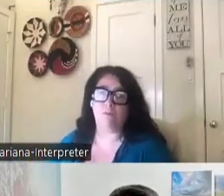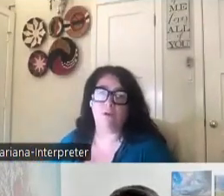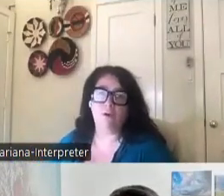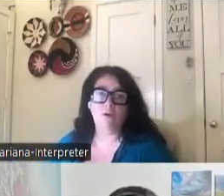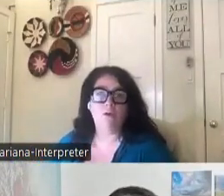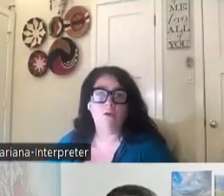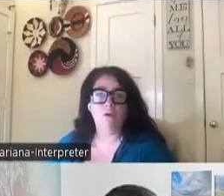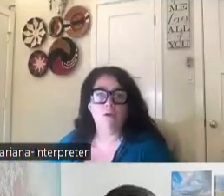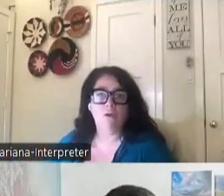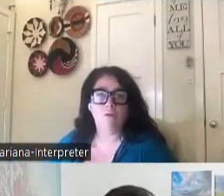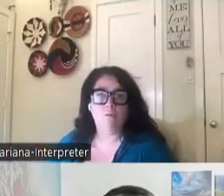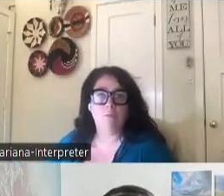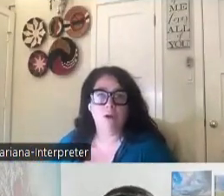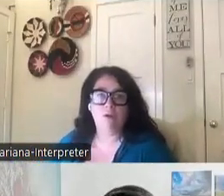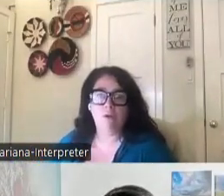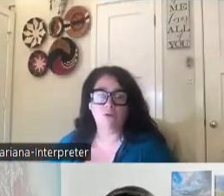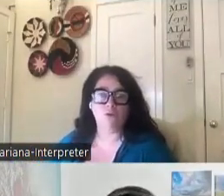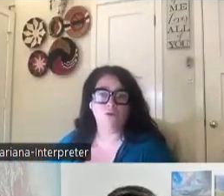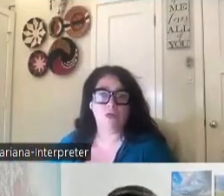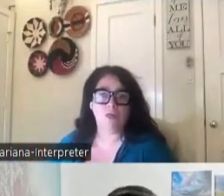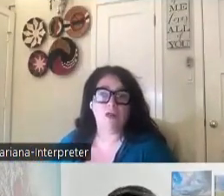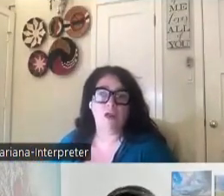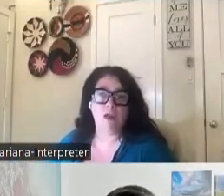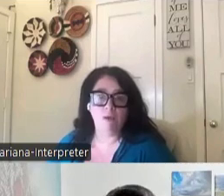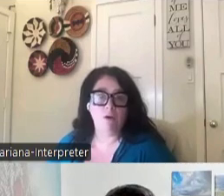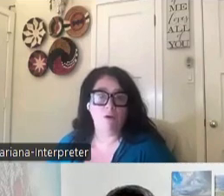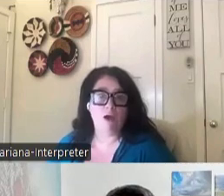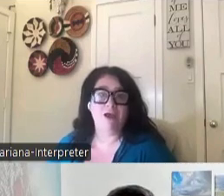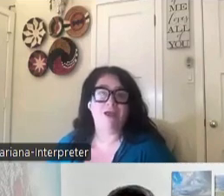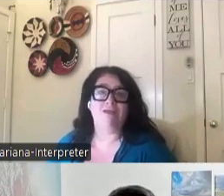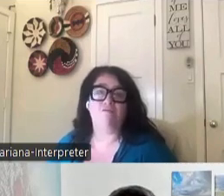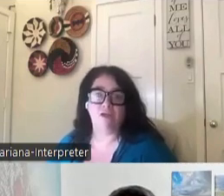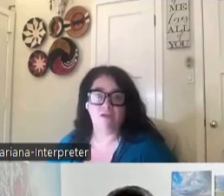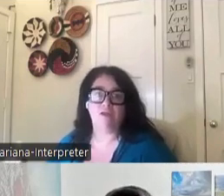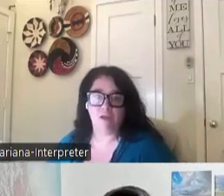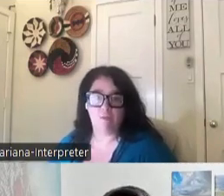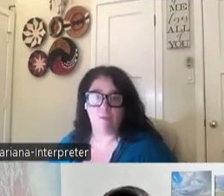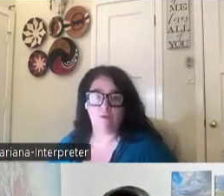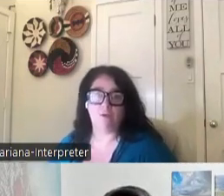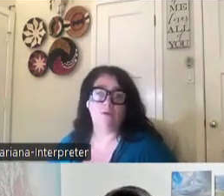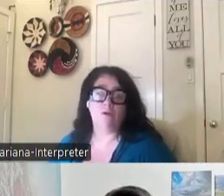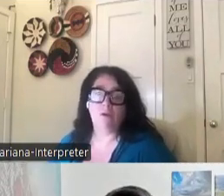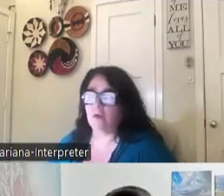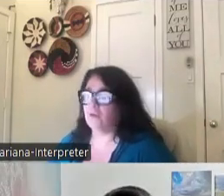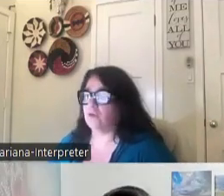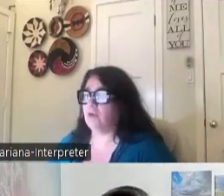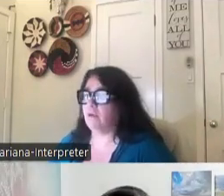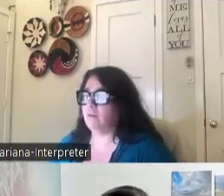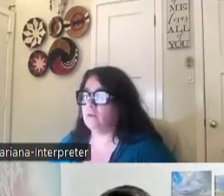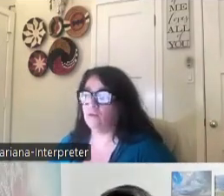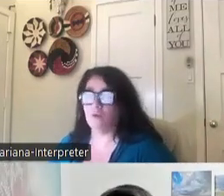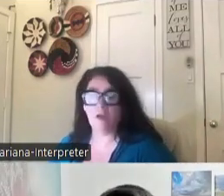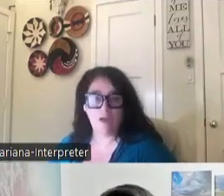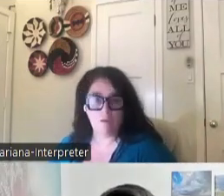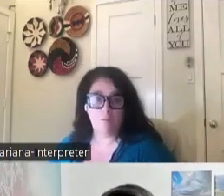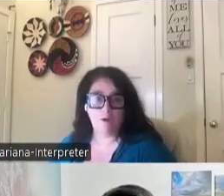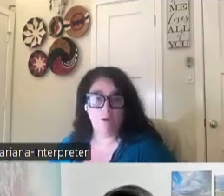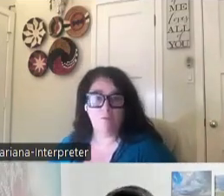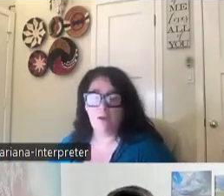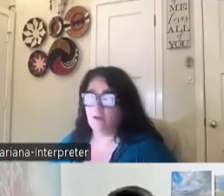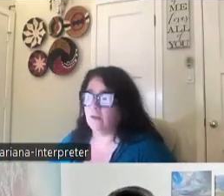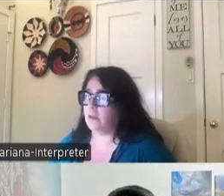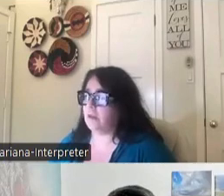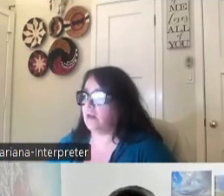same place at different times. And that is exactly, I think, what we've seen some dramatic examples over the past